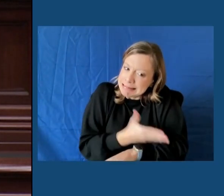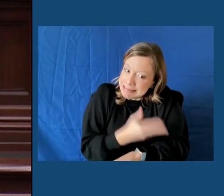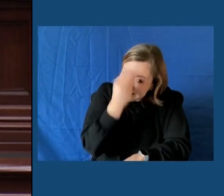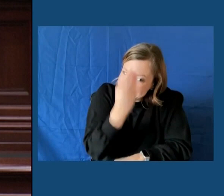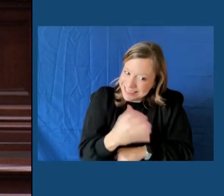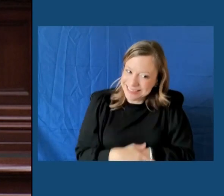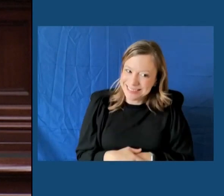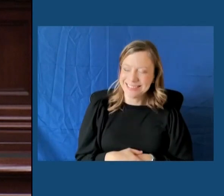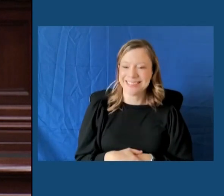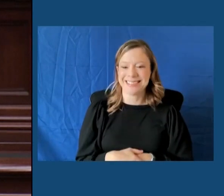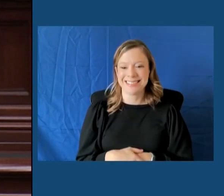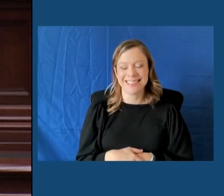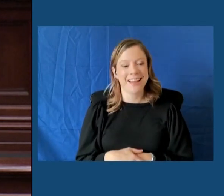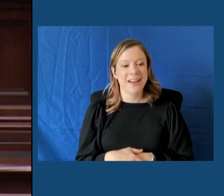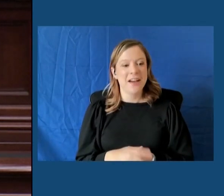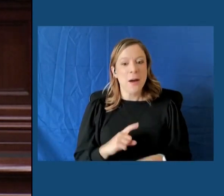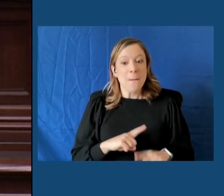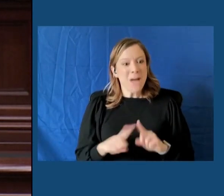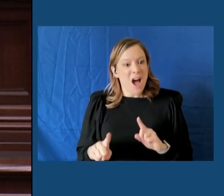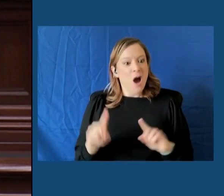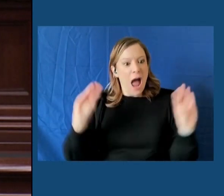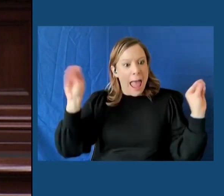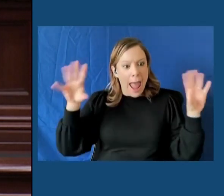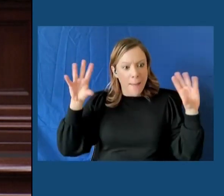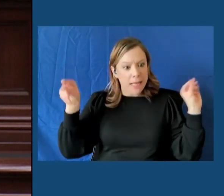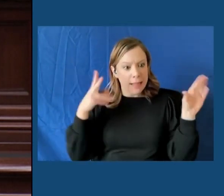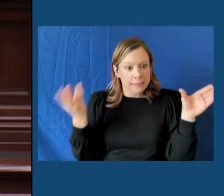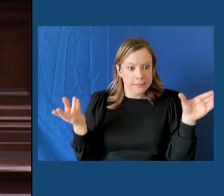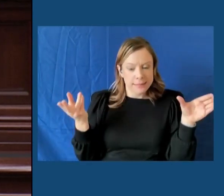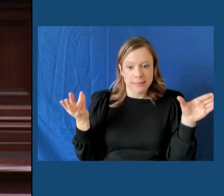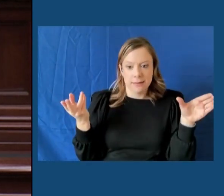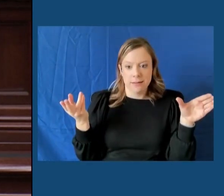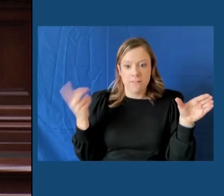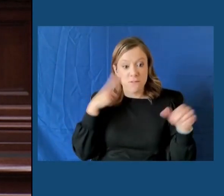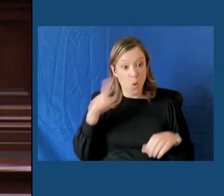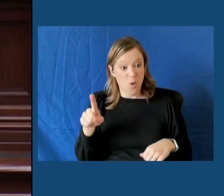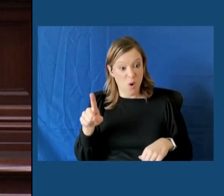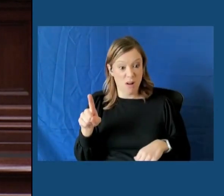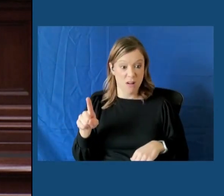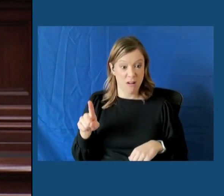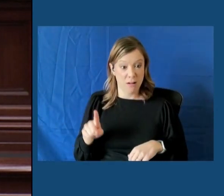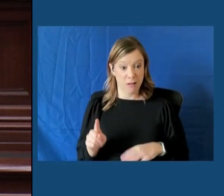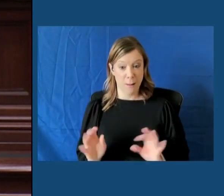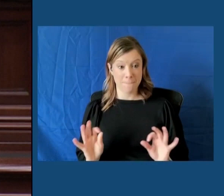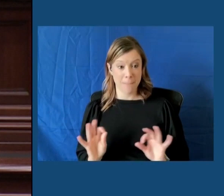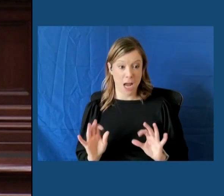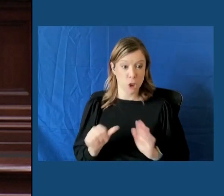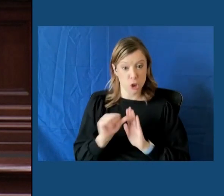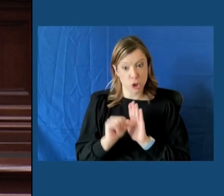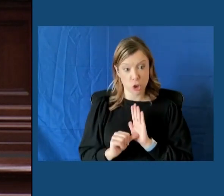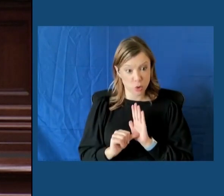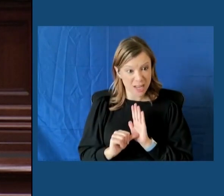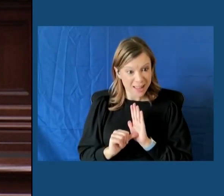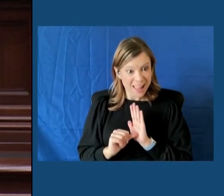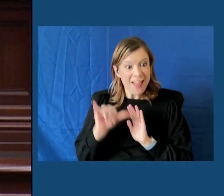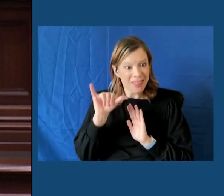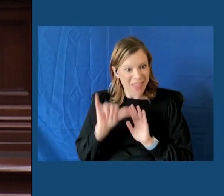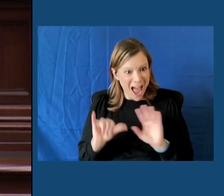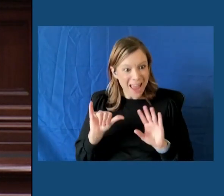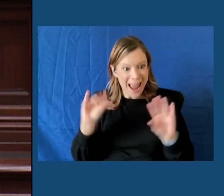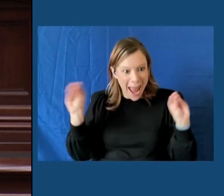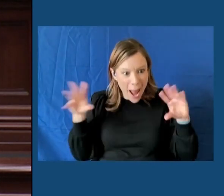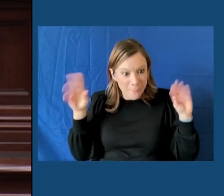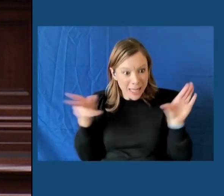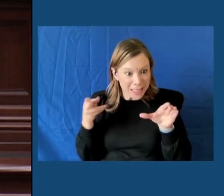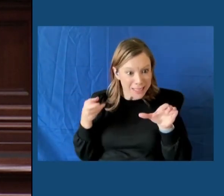You know, a ride in the ambulance or minor surgery can lead to people's financial ruin. You've seen it. I've